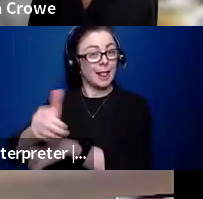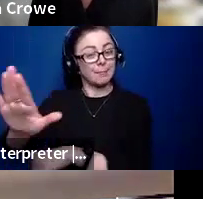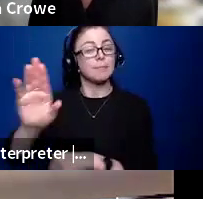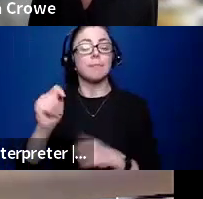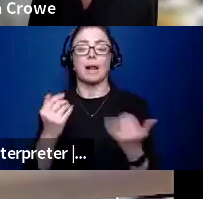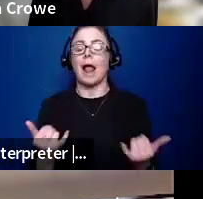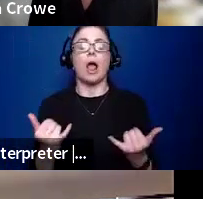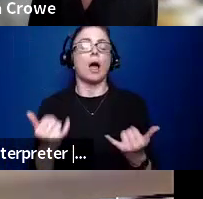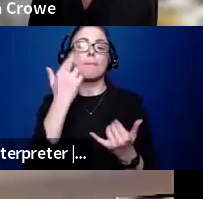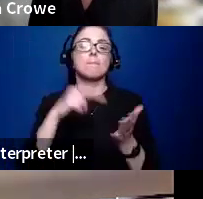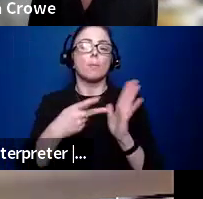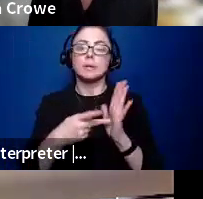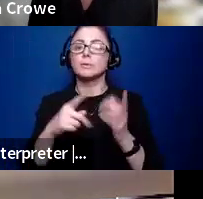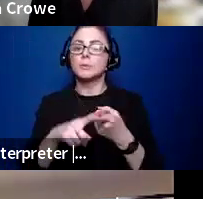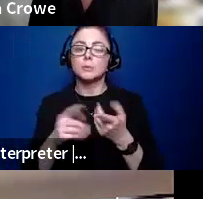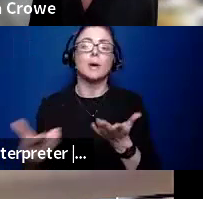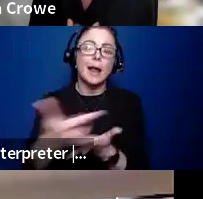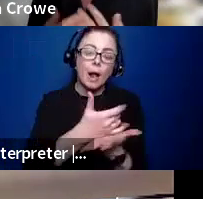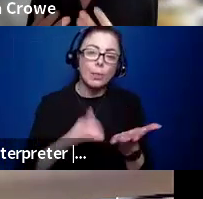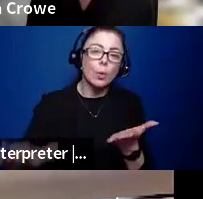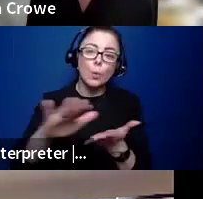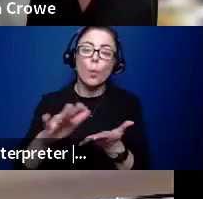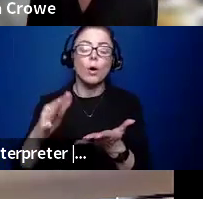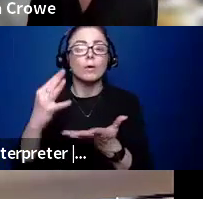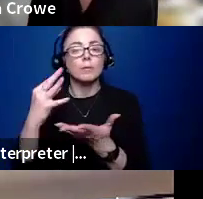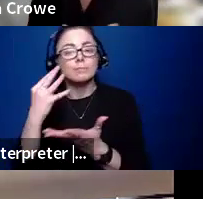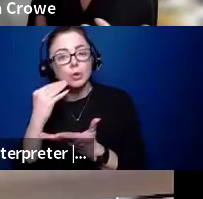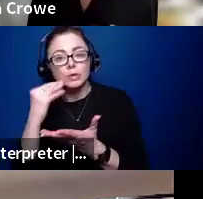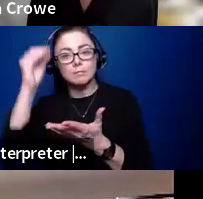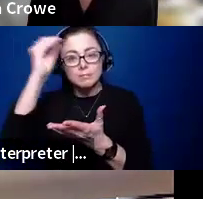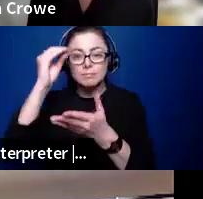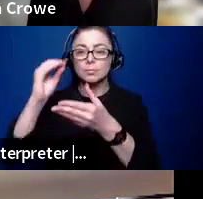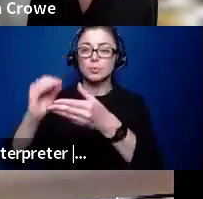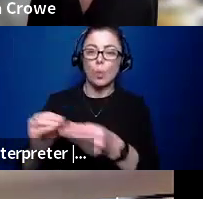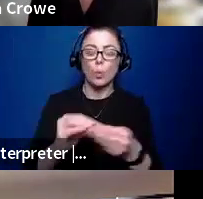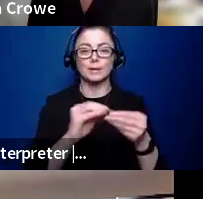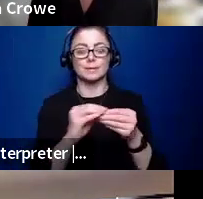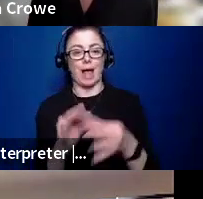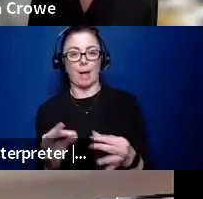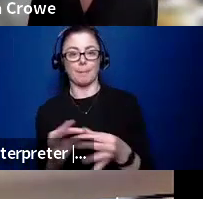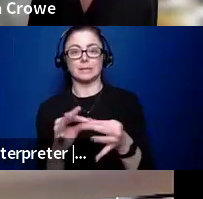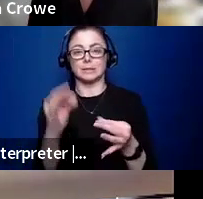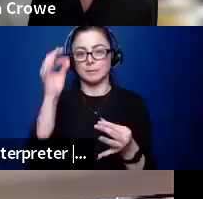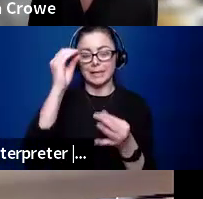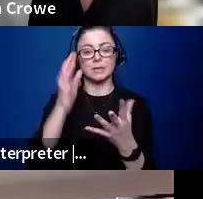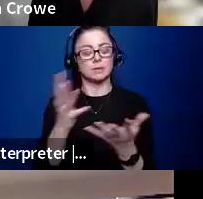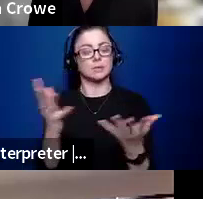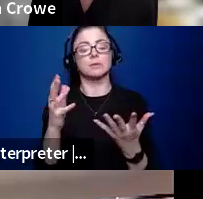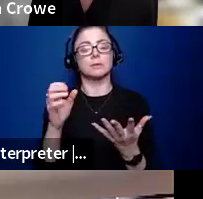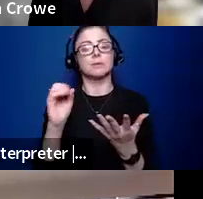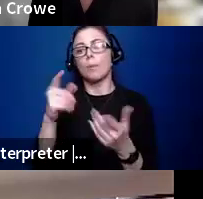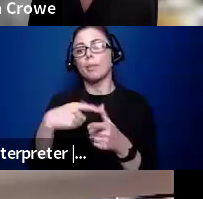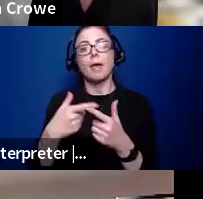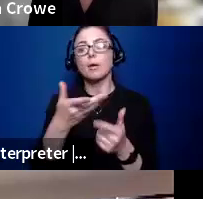comments and experiences and stories so that we can move those on. You can share them with each other and your legislators,